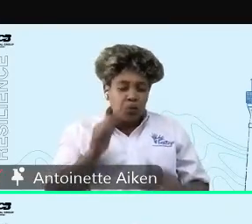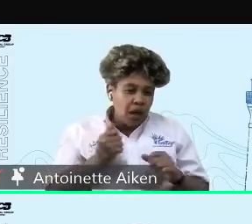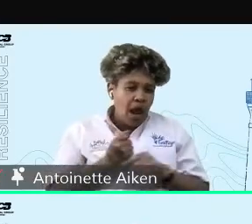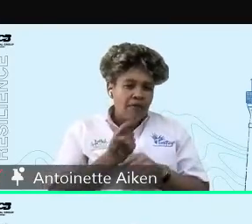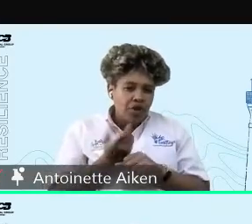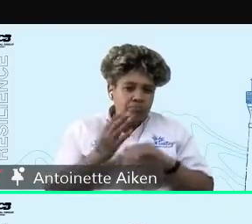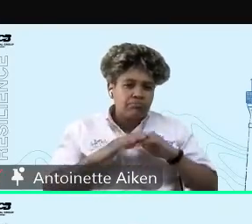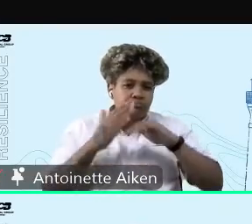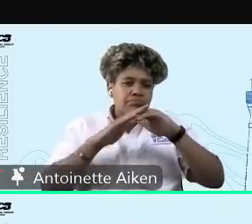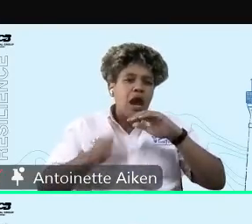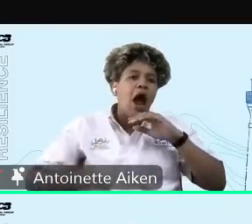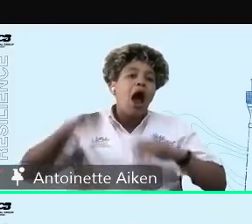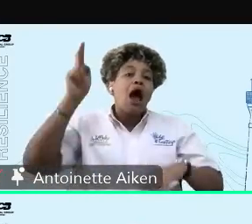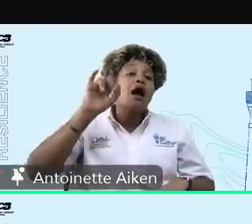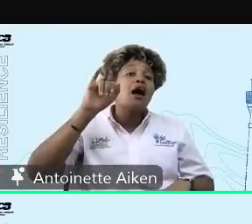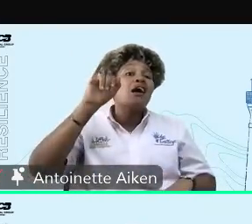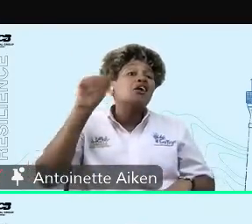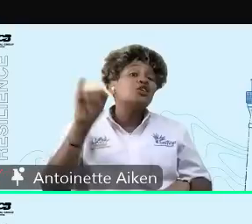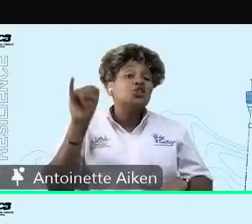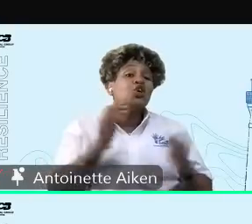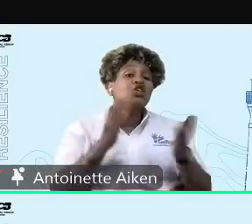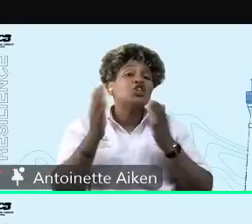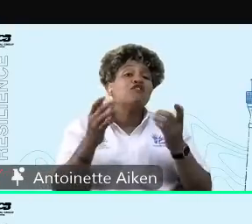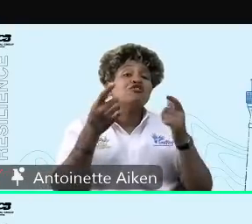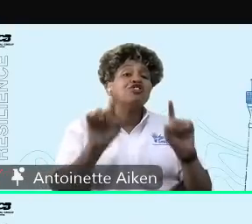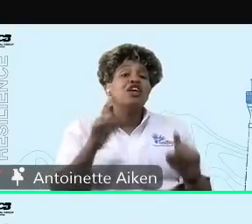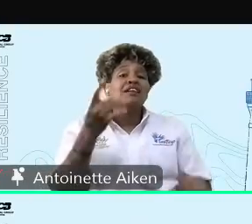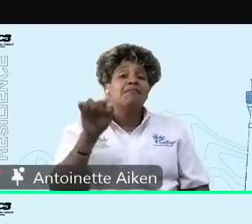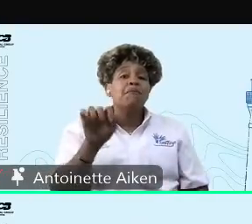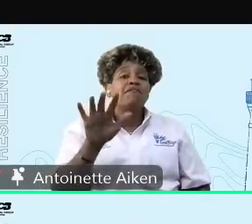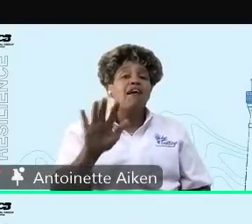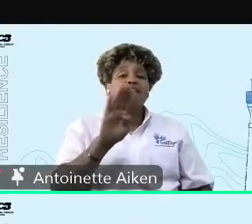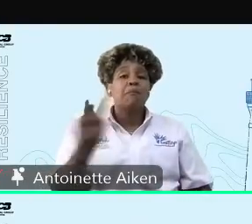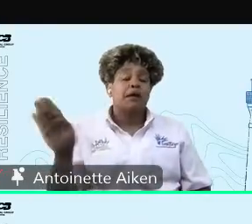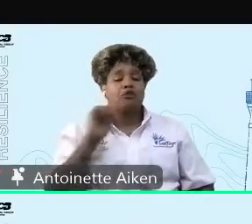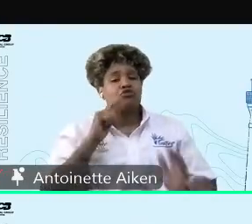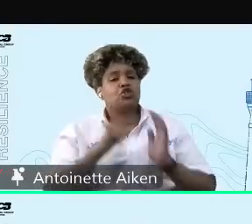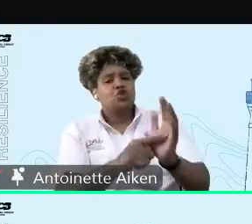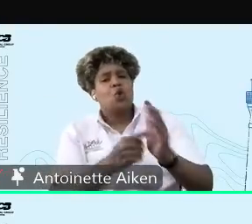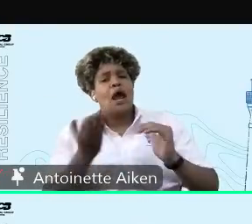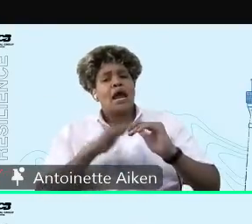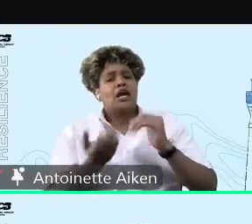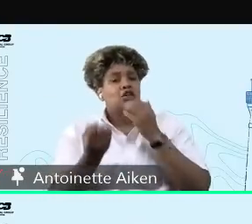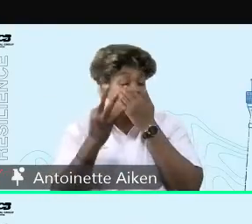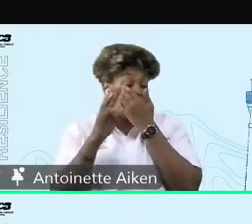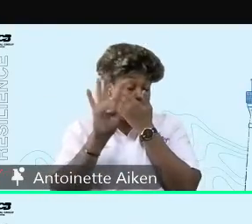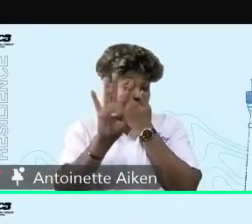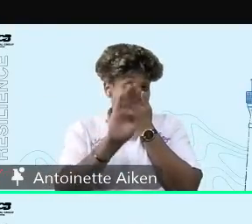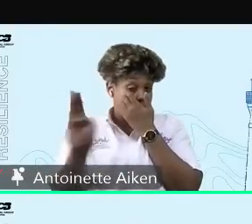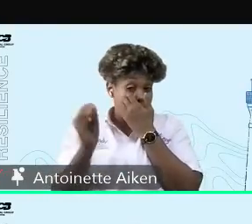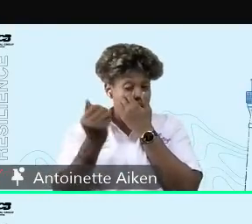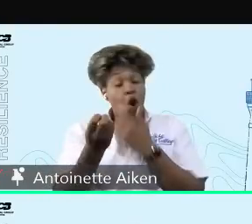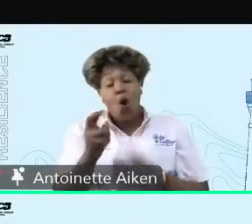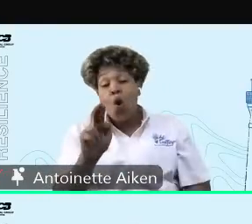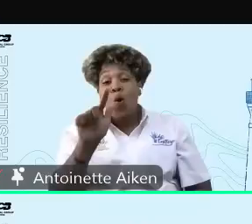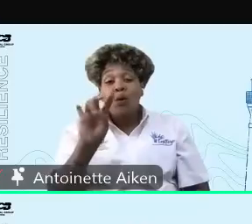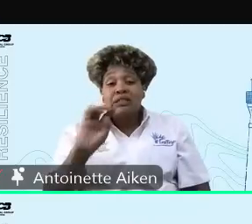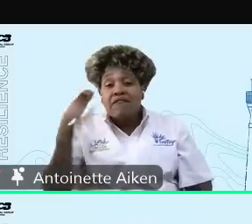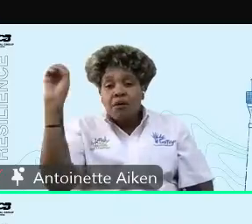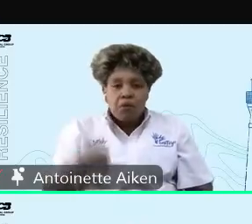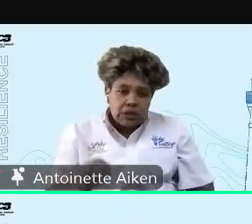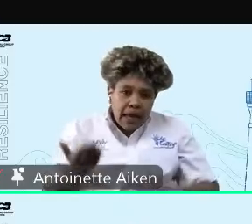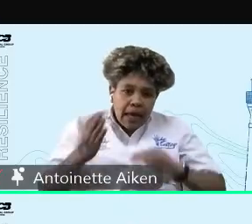Higher insurance service results of 18.5 billion reflected an increase of 4 billion or